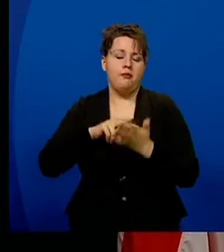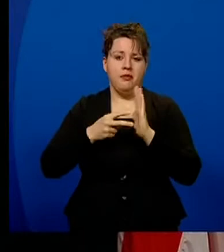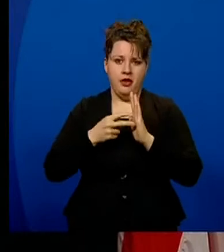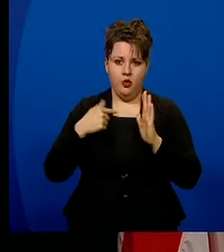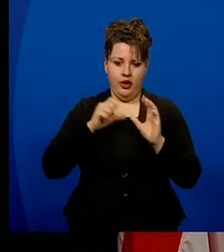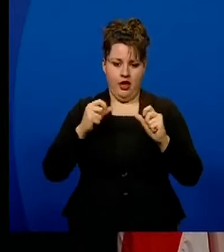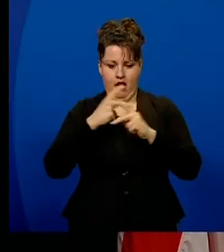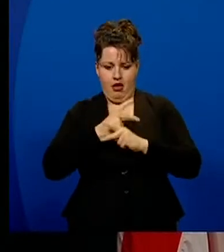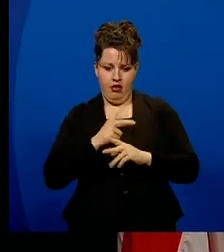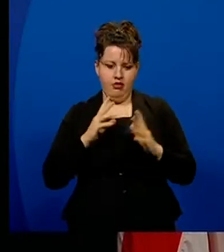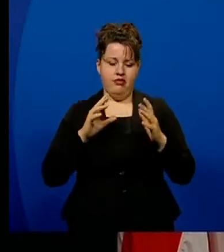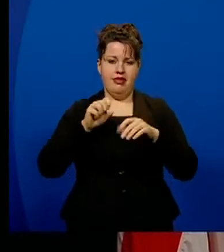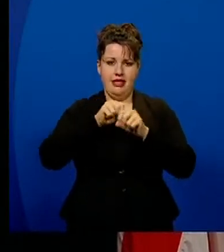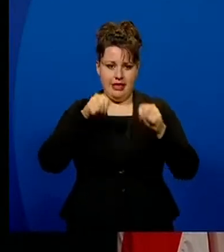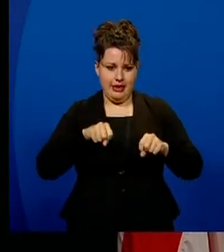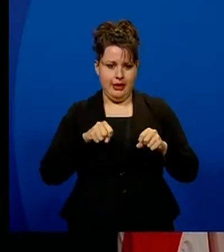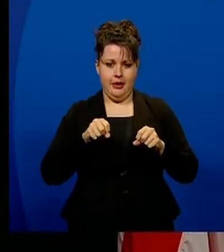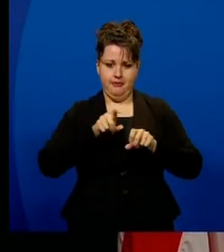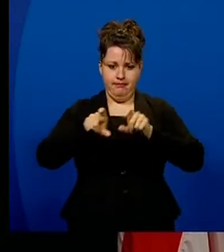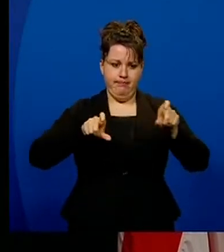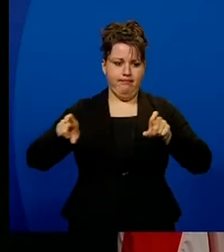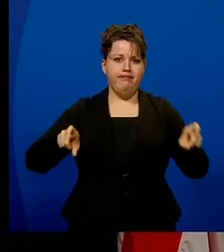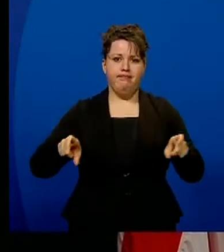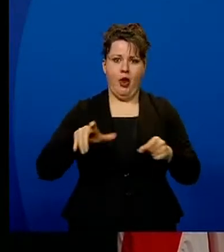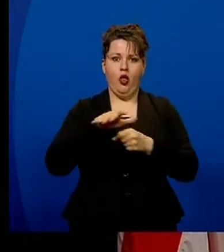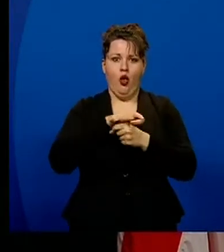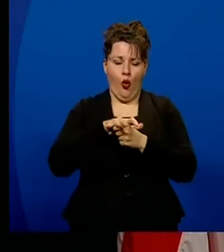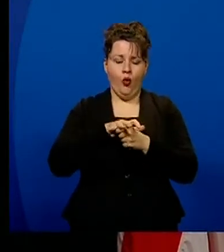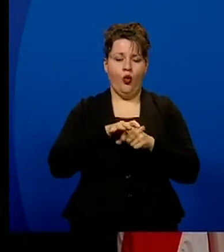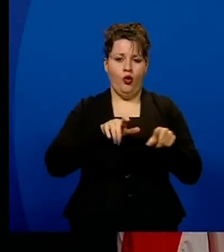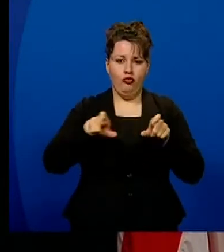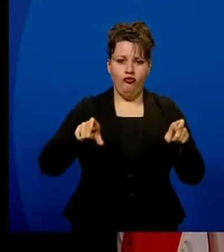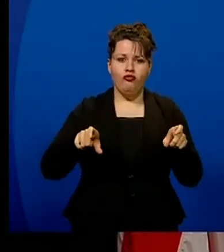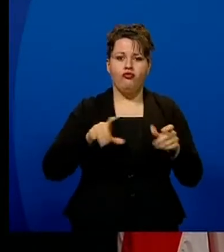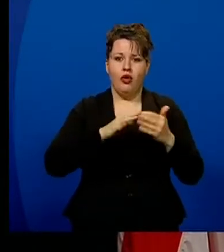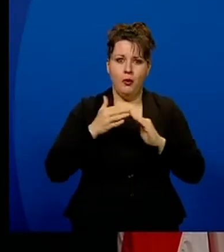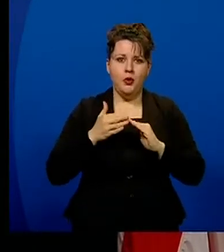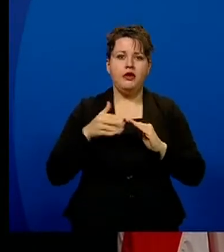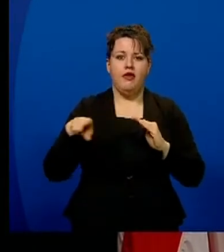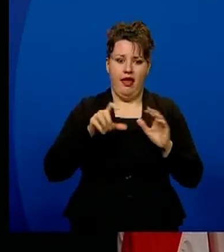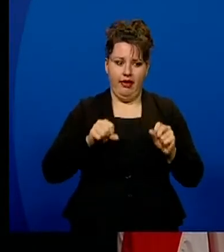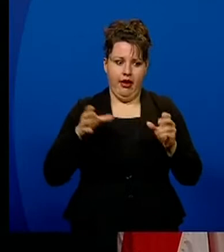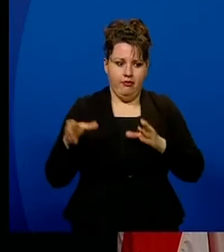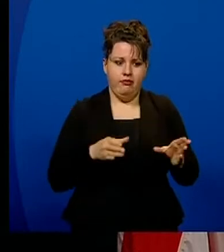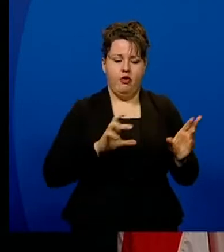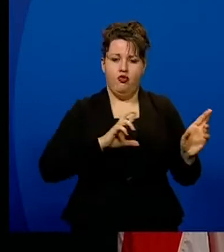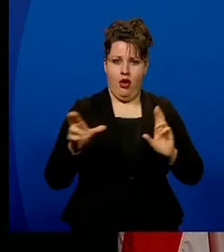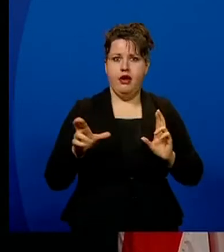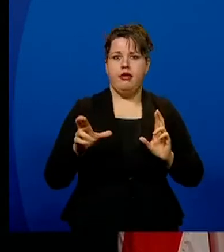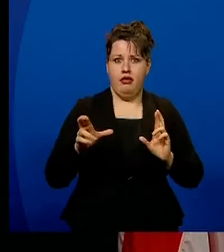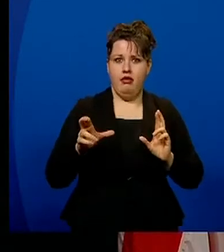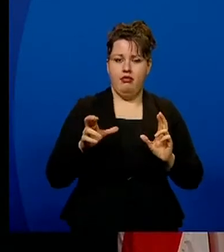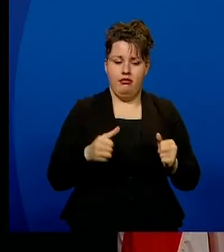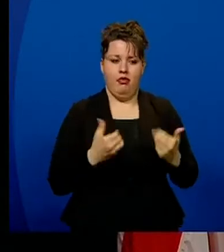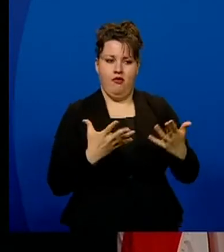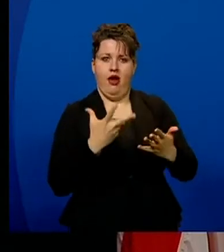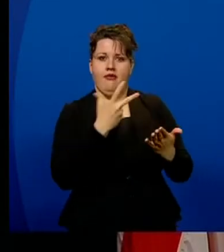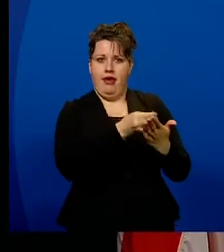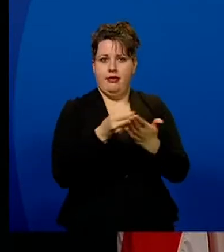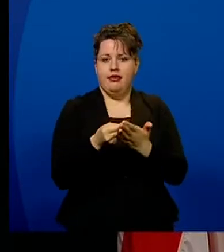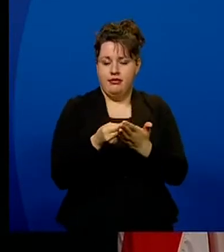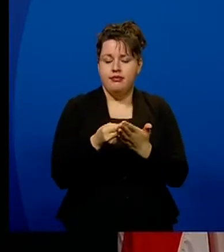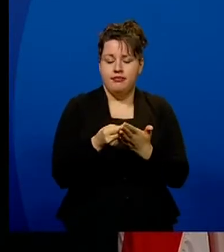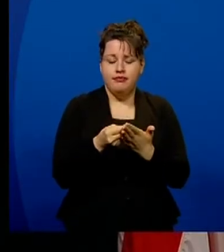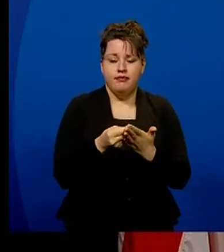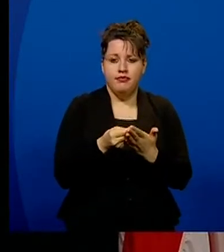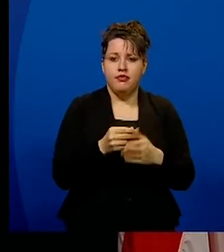to get into the system and allocate it to our local partners so that they can prepare to provide the vaccines